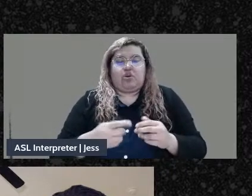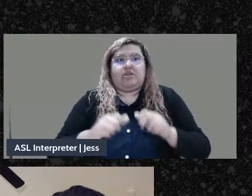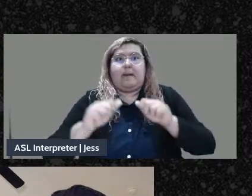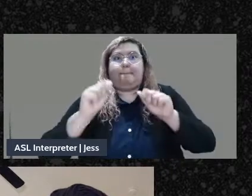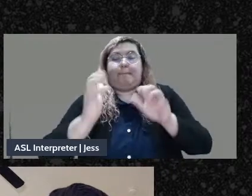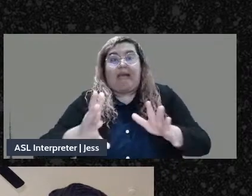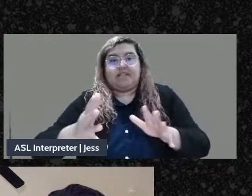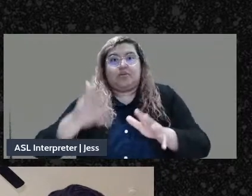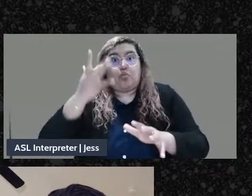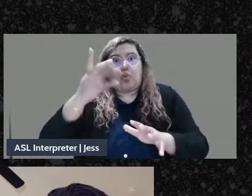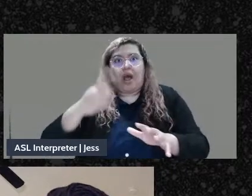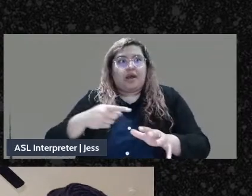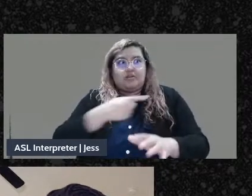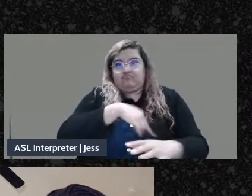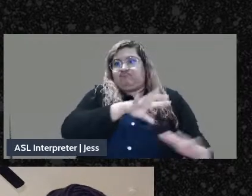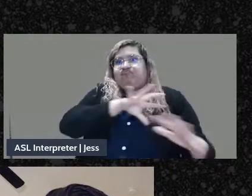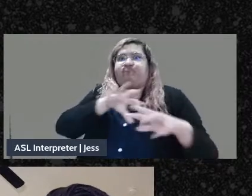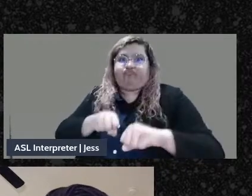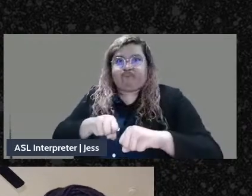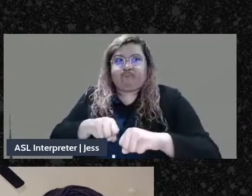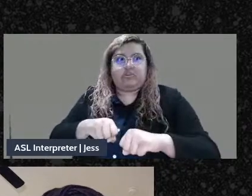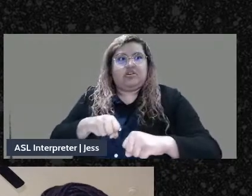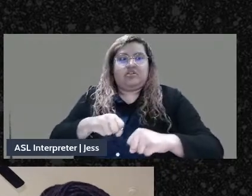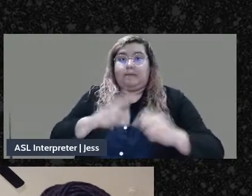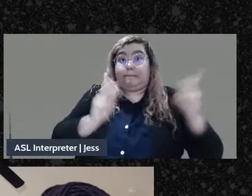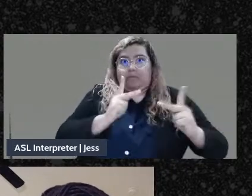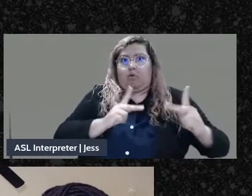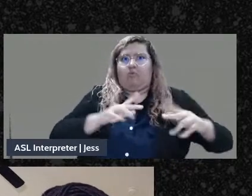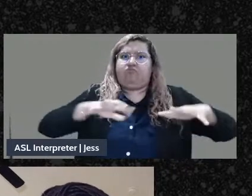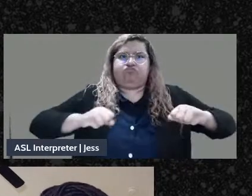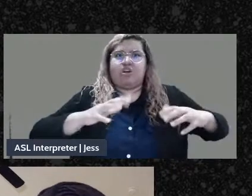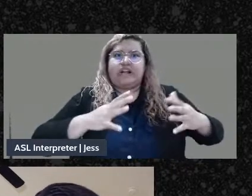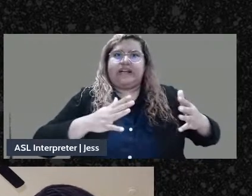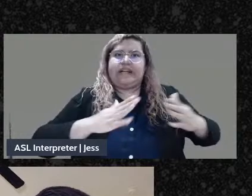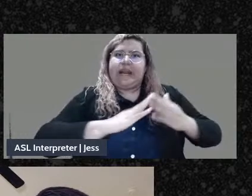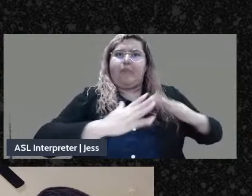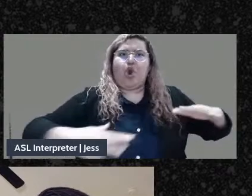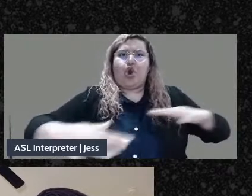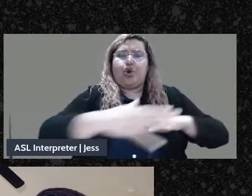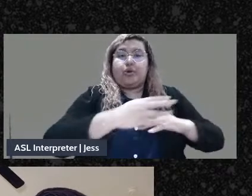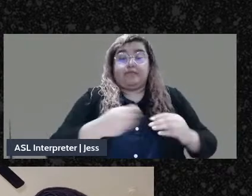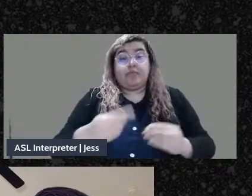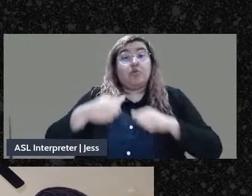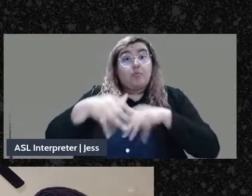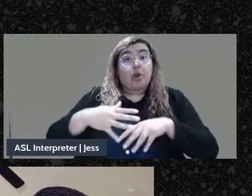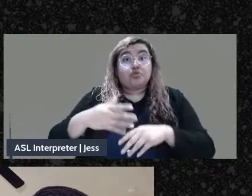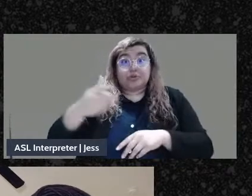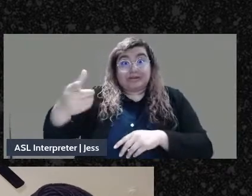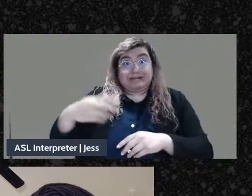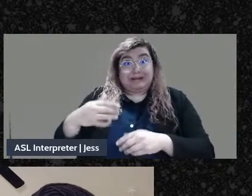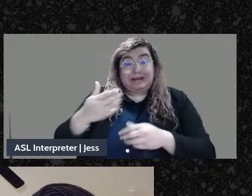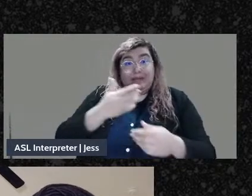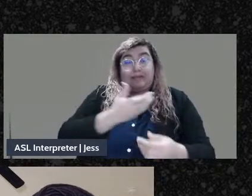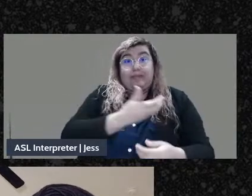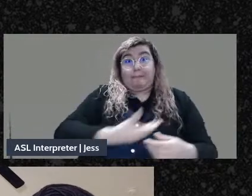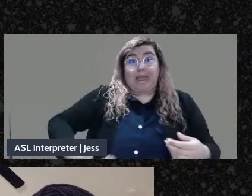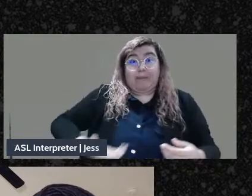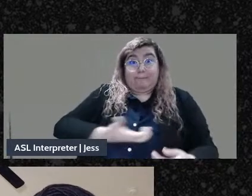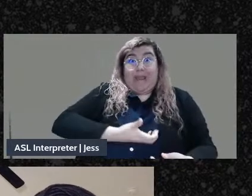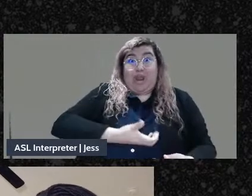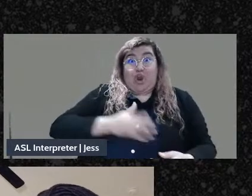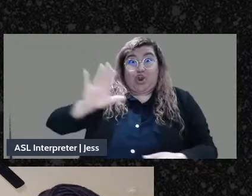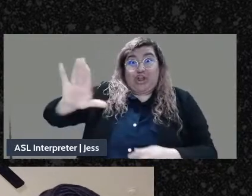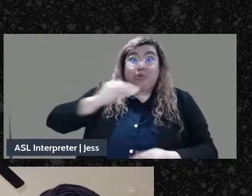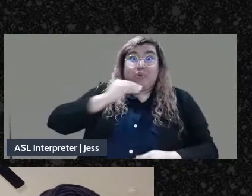the surrounding neighborhood for a few months, right? There were marches directly on the mayor's home. There were marches directly on city council members' homes.